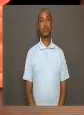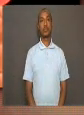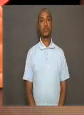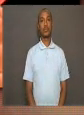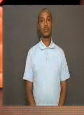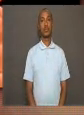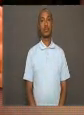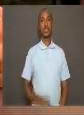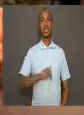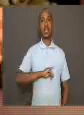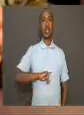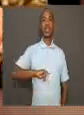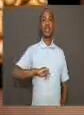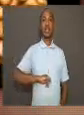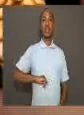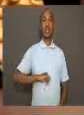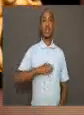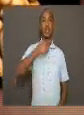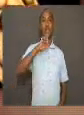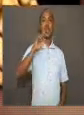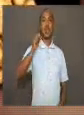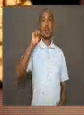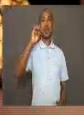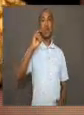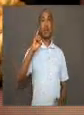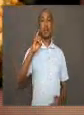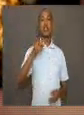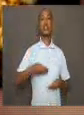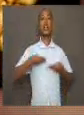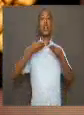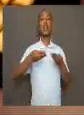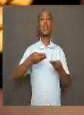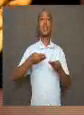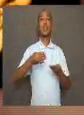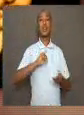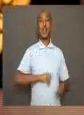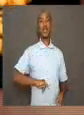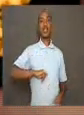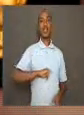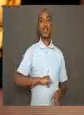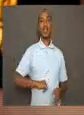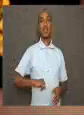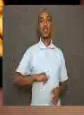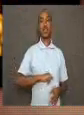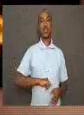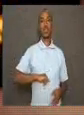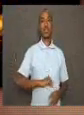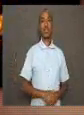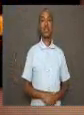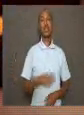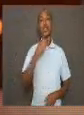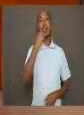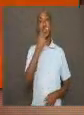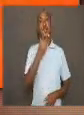The gastric glands in our stomachs secrete gastric juice.